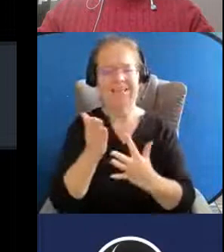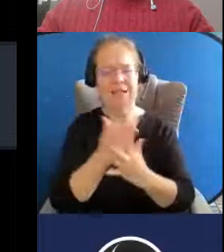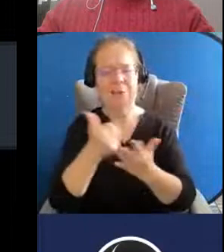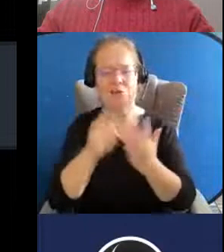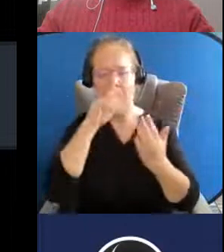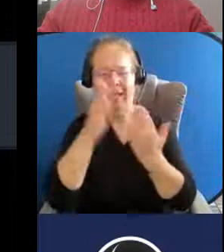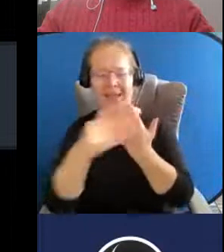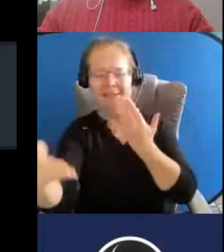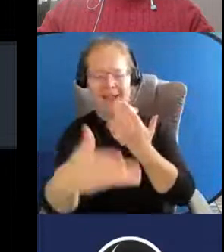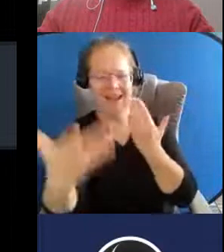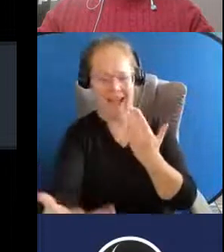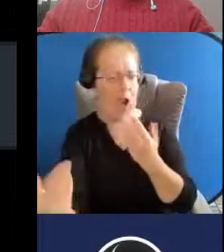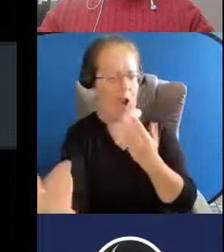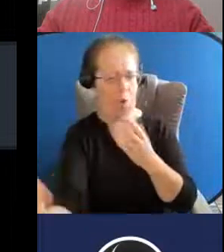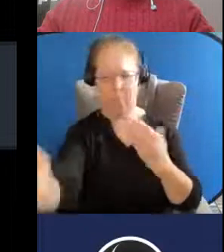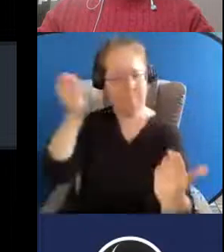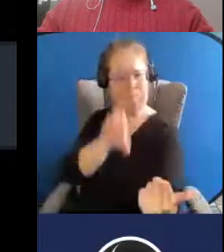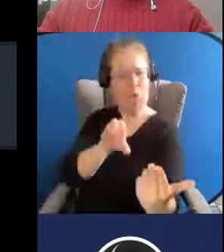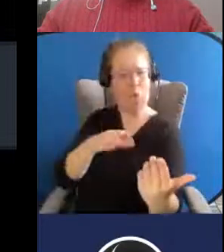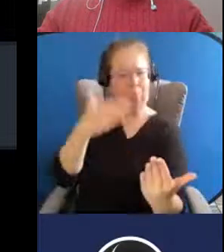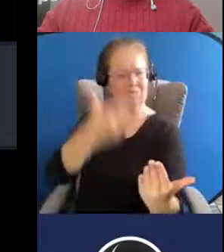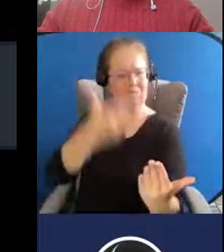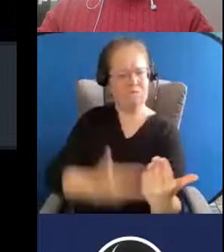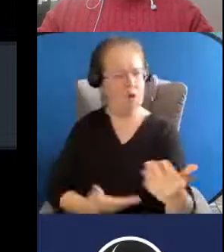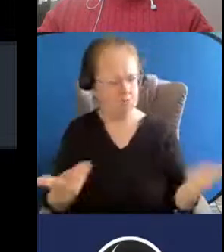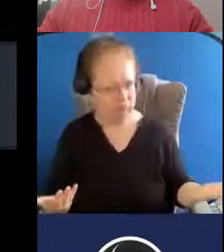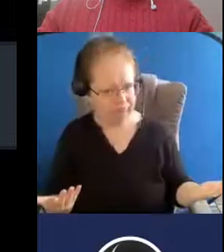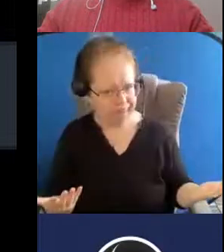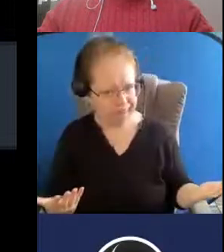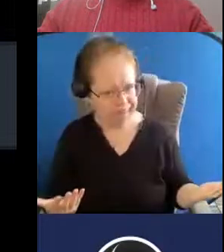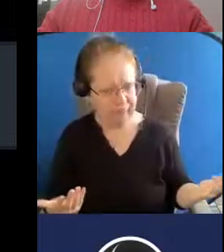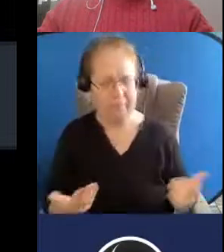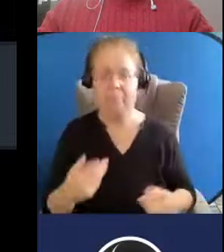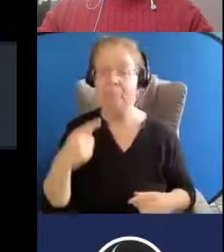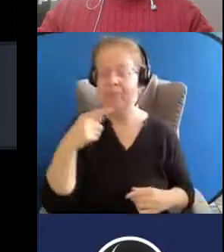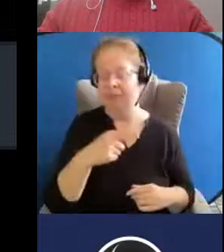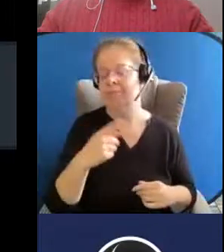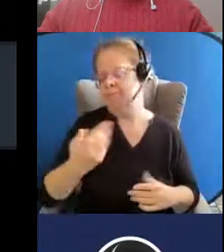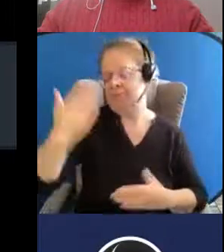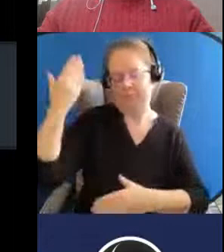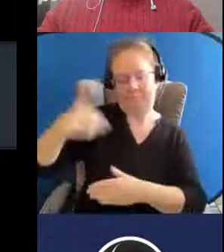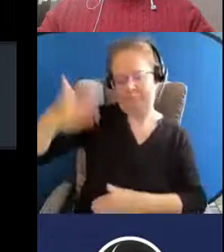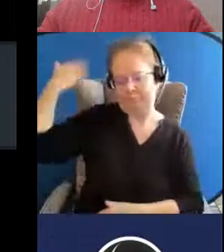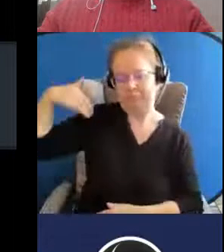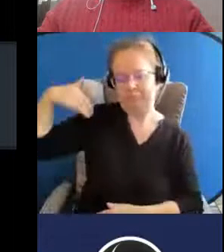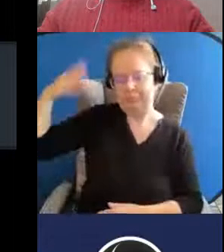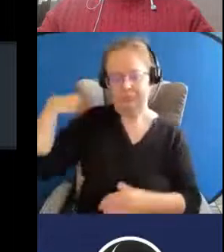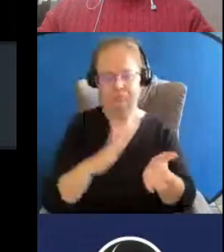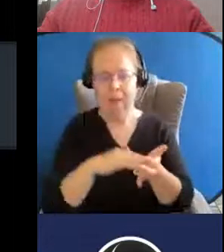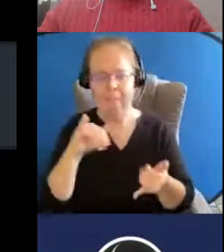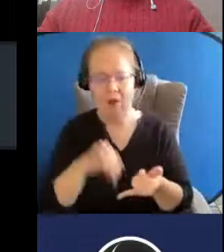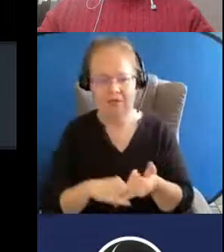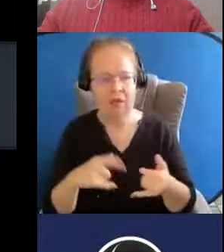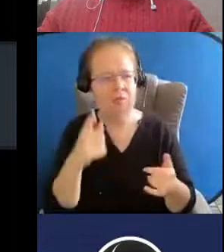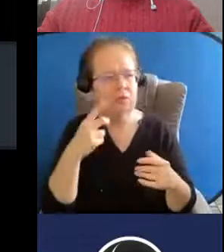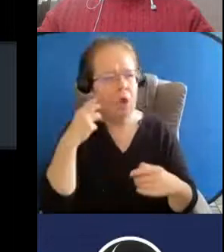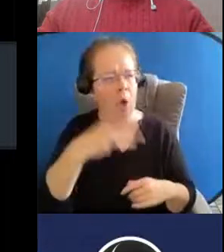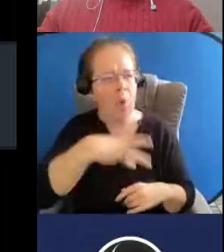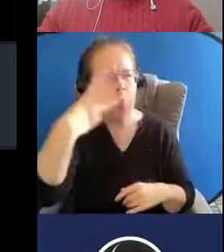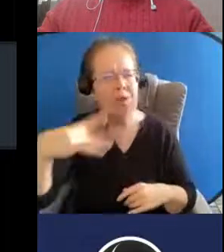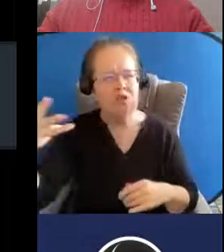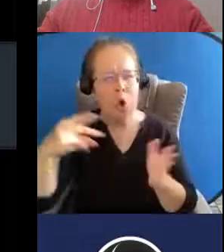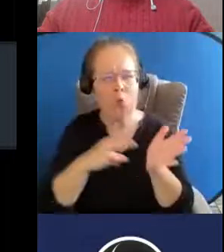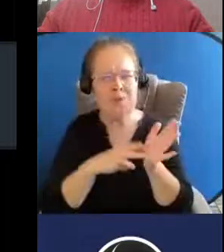product? Yeah, years and years ago, Microsoft had changed, I think in Windows Vista, if I remember